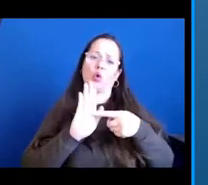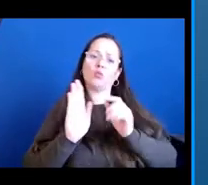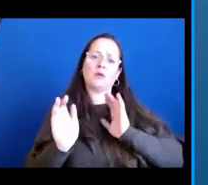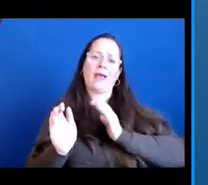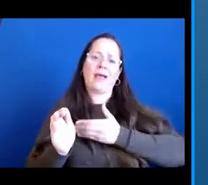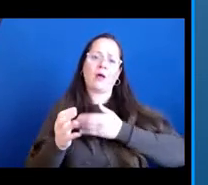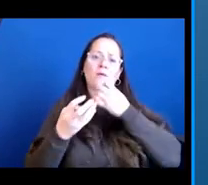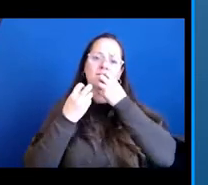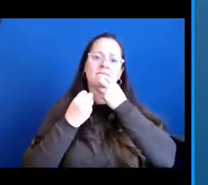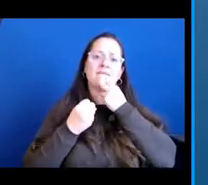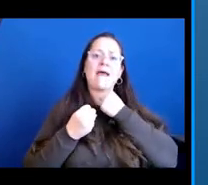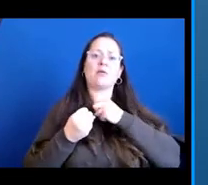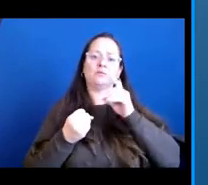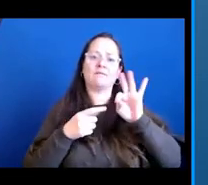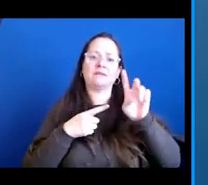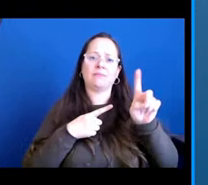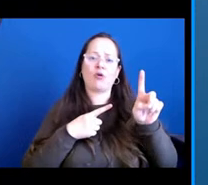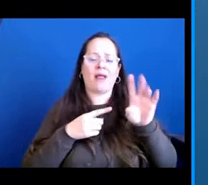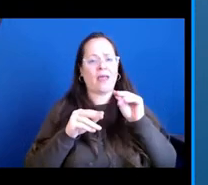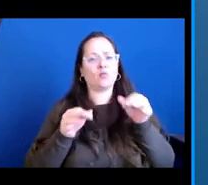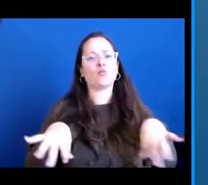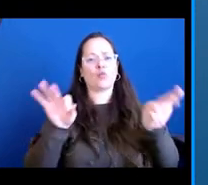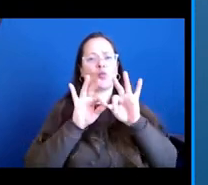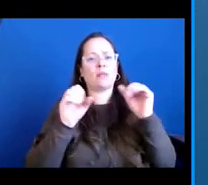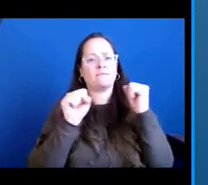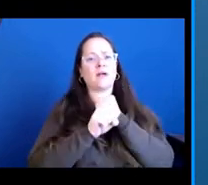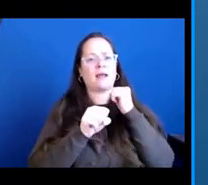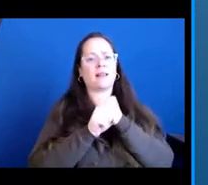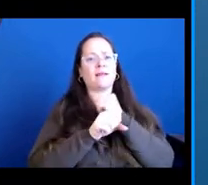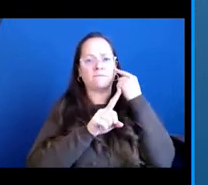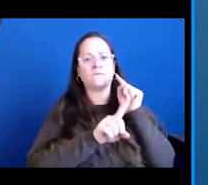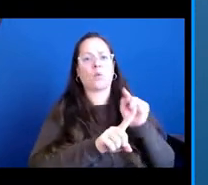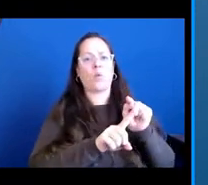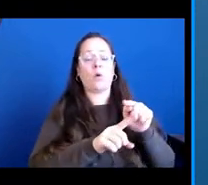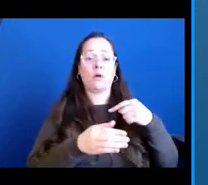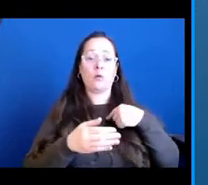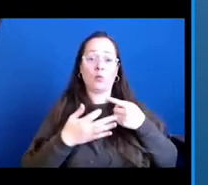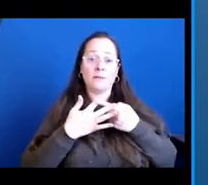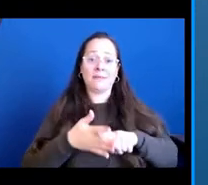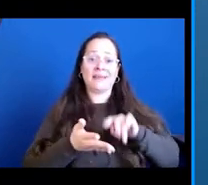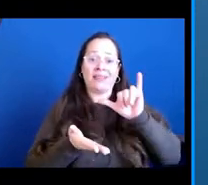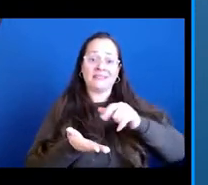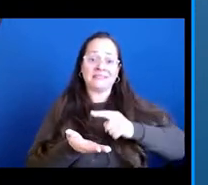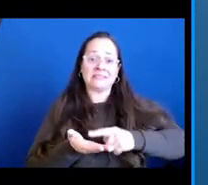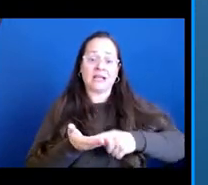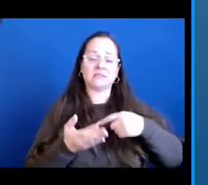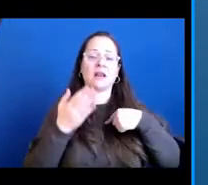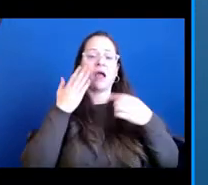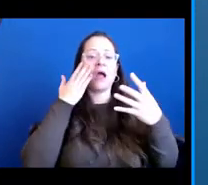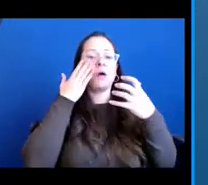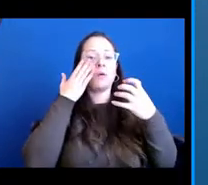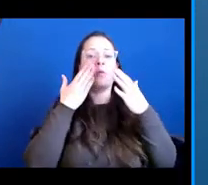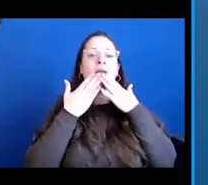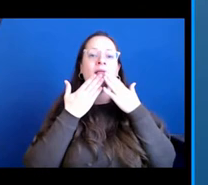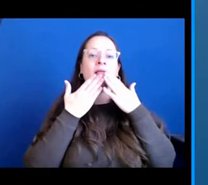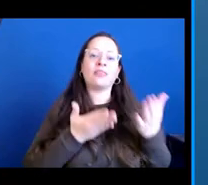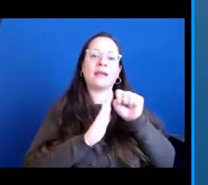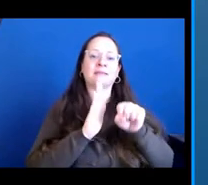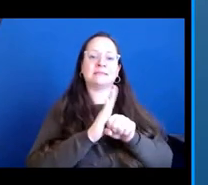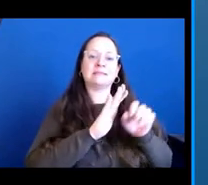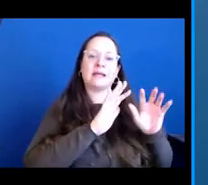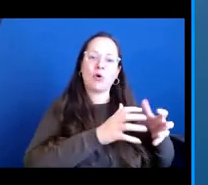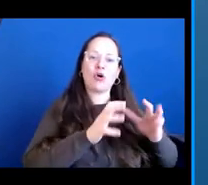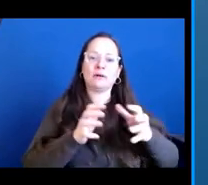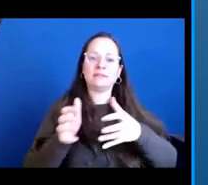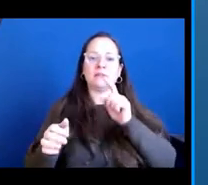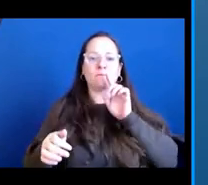For as we begin this discussion I'd also like to start by thanking State parties for the time